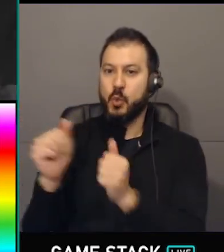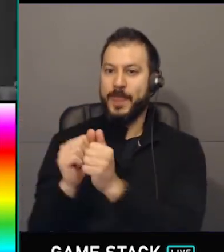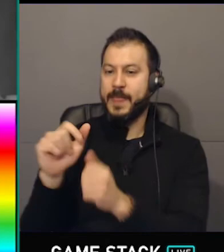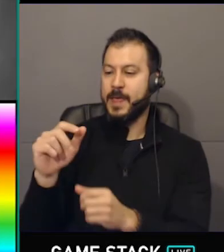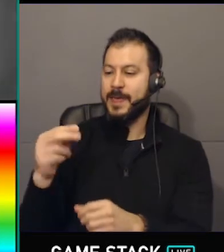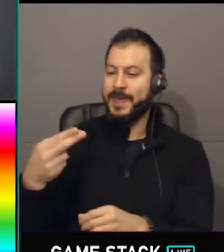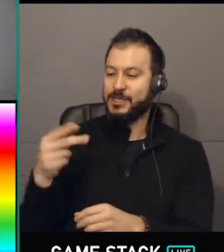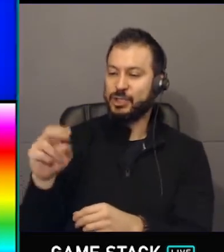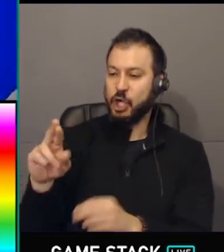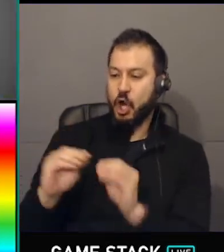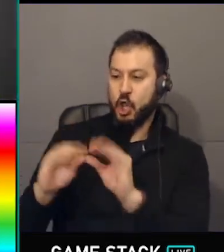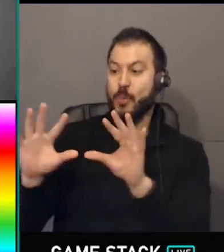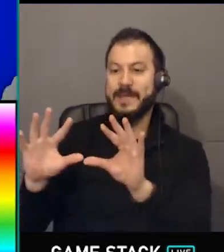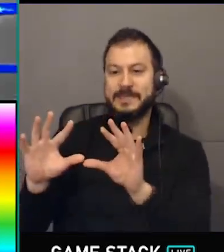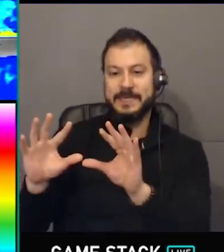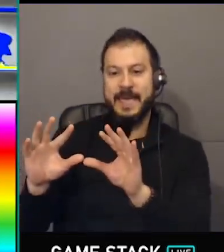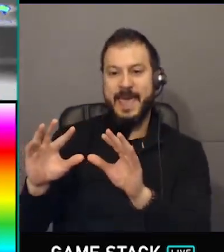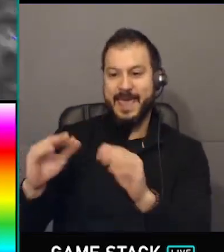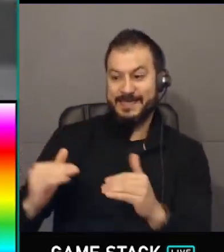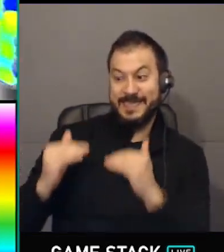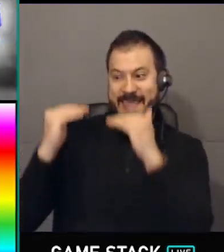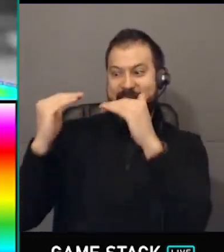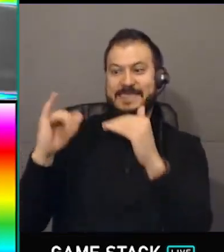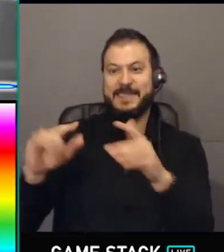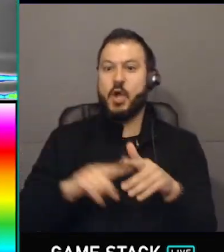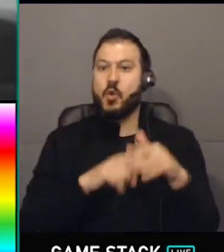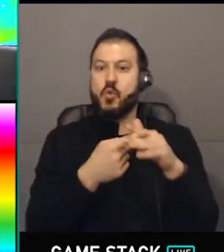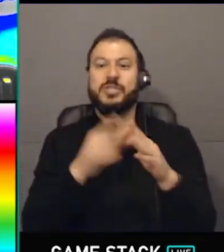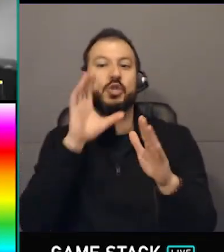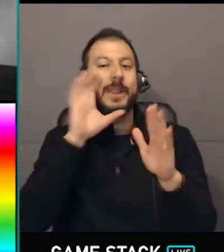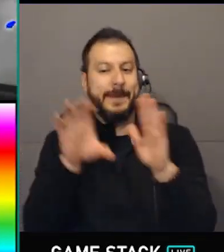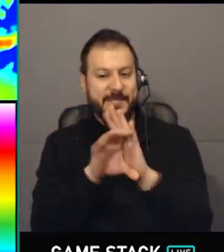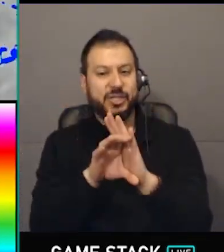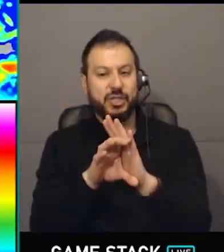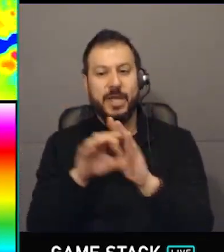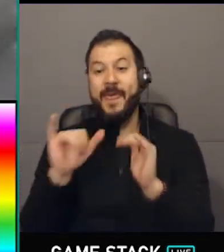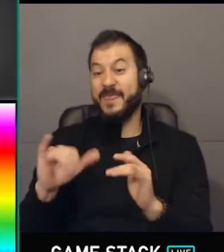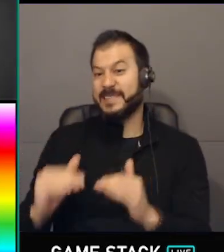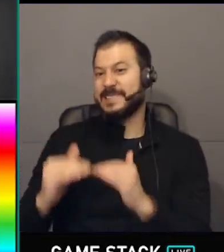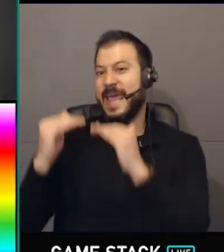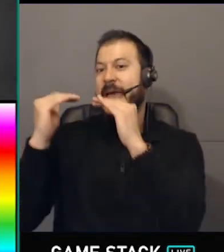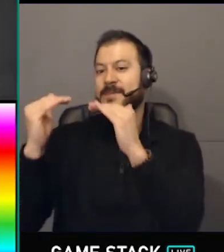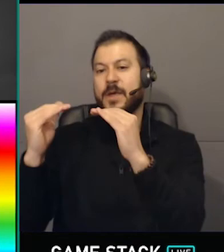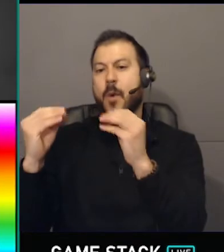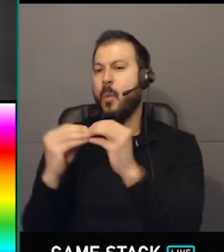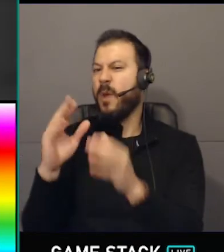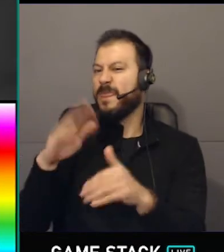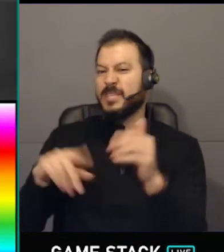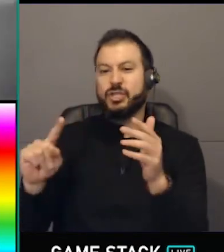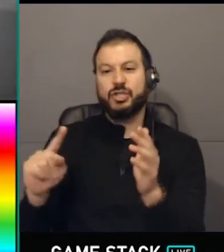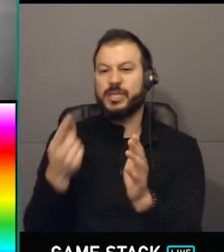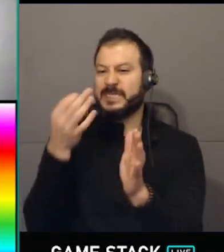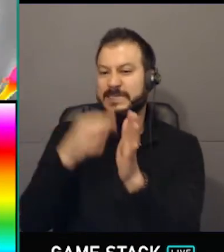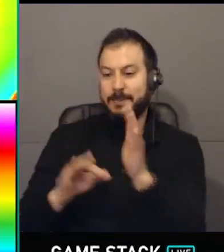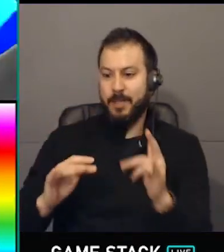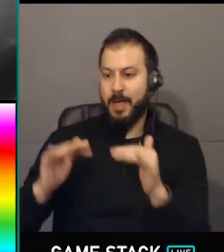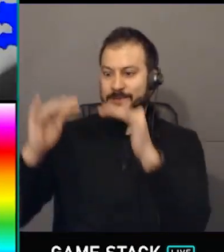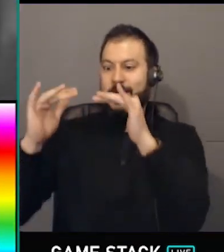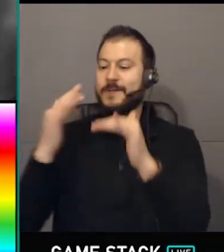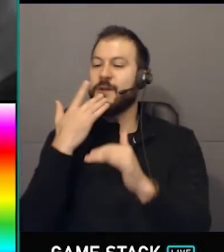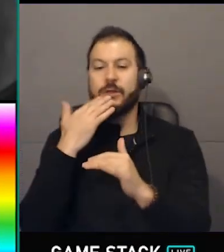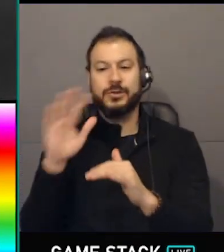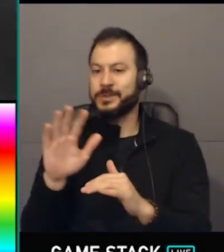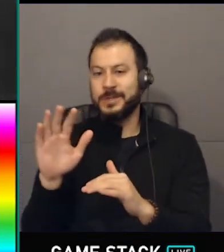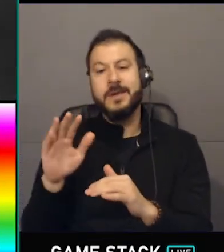is enhancing the original SDR image. Now, this enhancement is much more than a simple upscaling of colors. Auto HDR